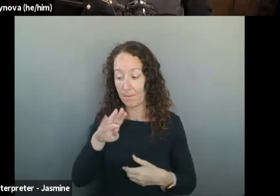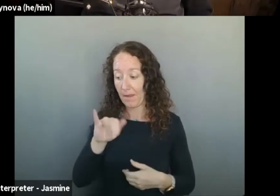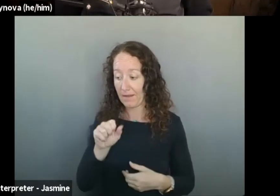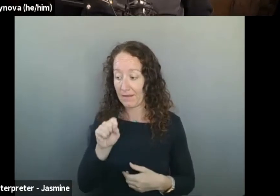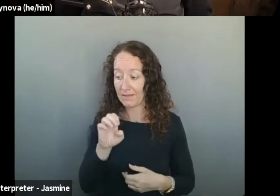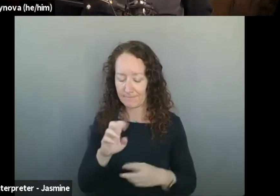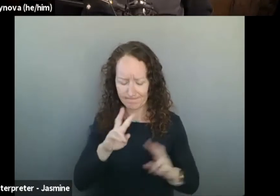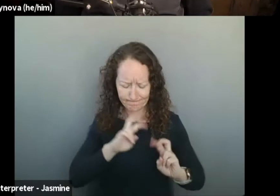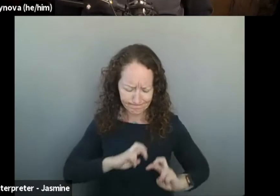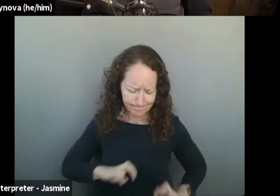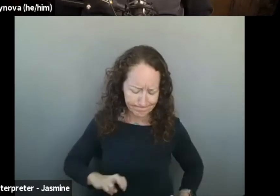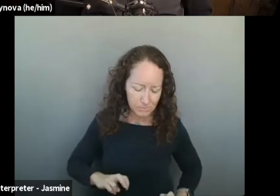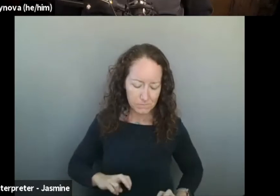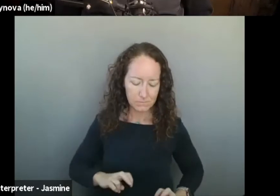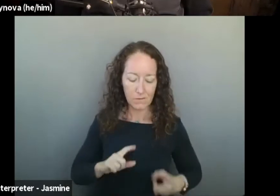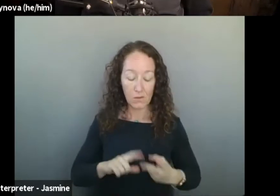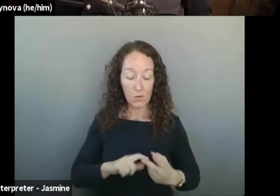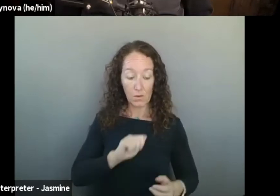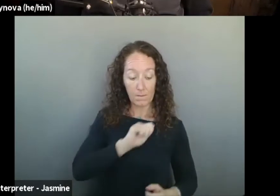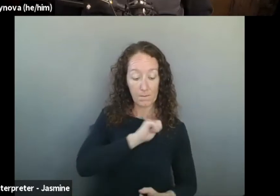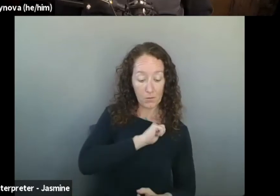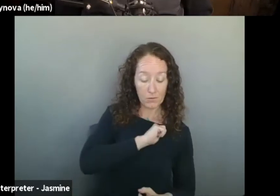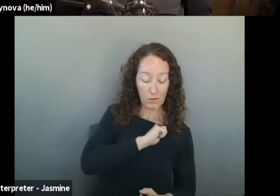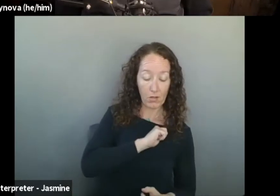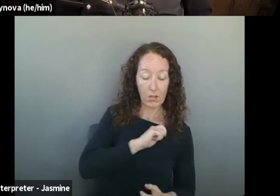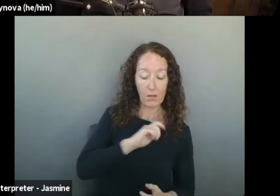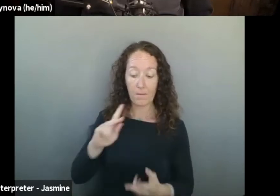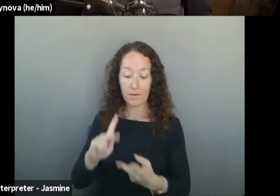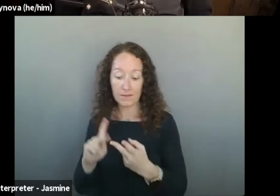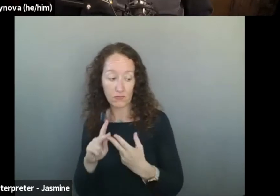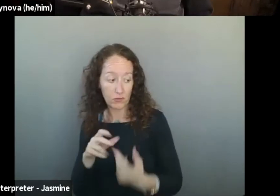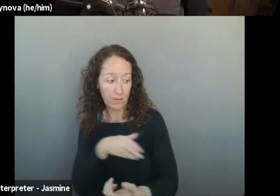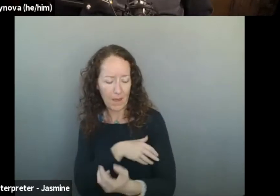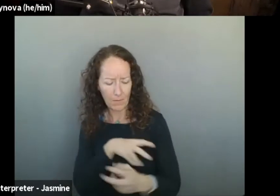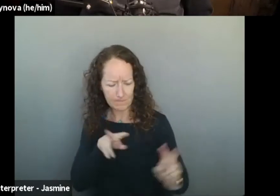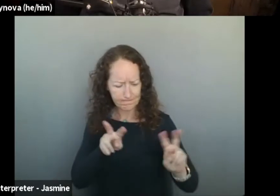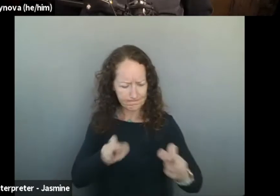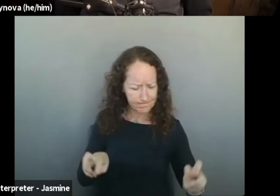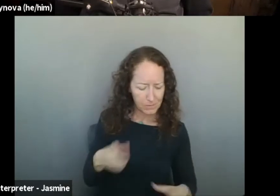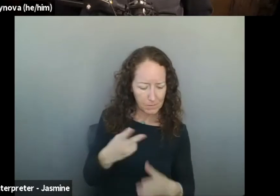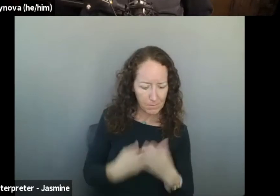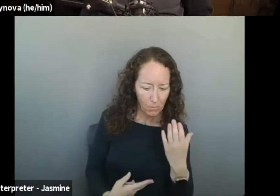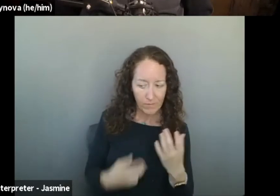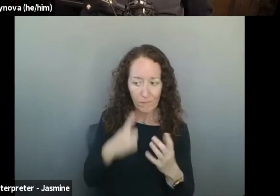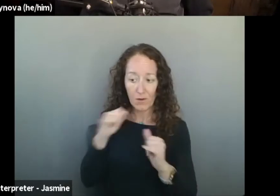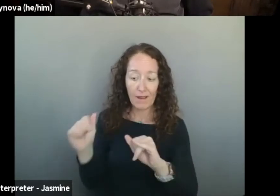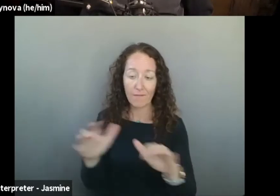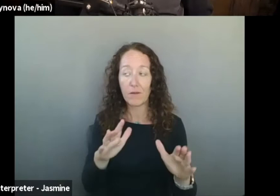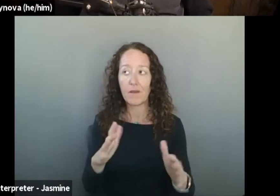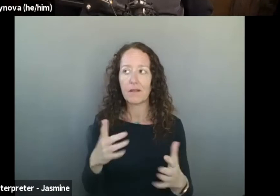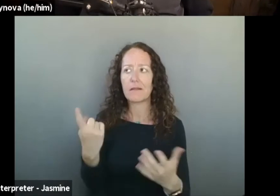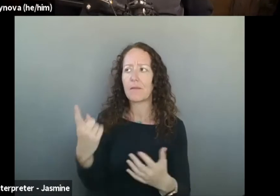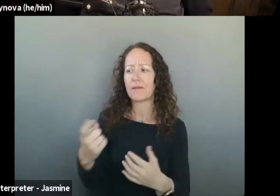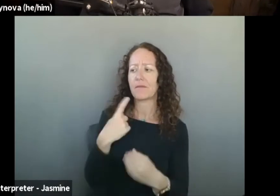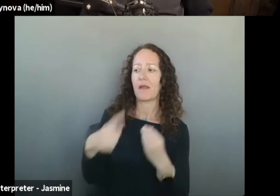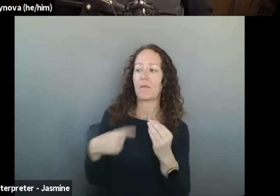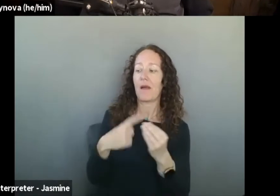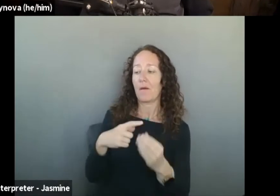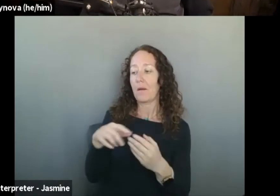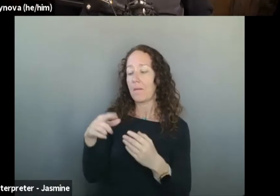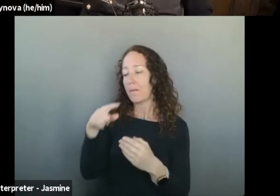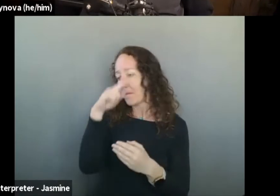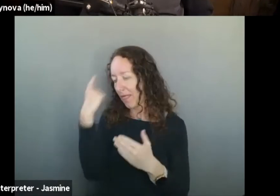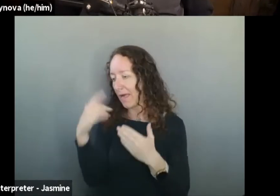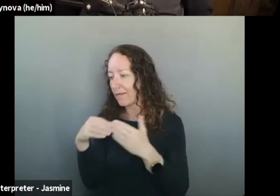your personal and positional power. This is everyone. There was a question about Black-led and BIPOC, led